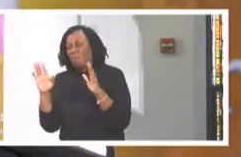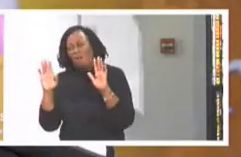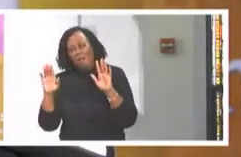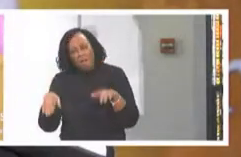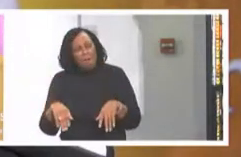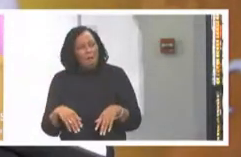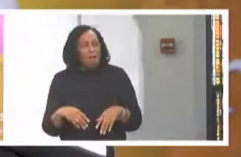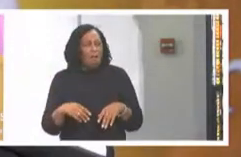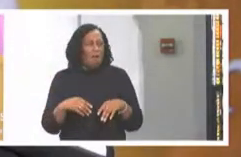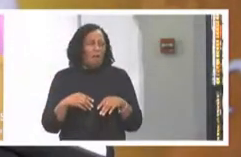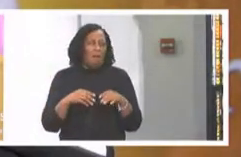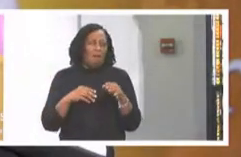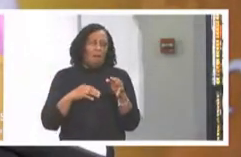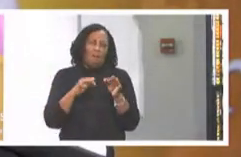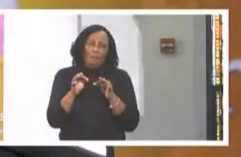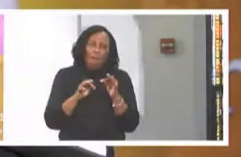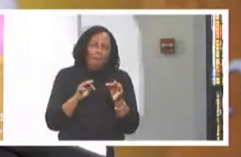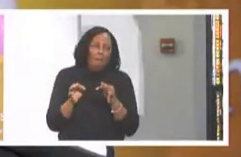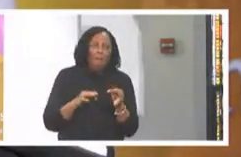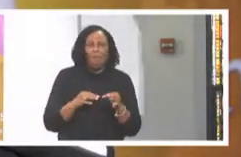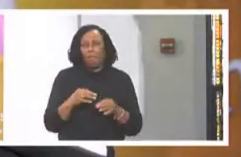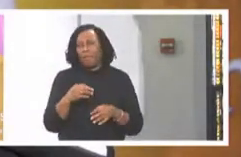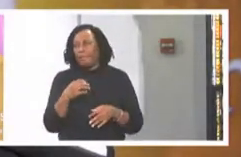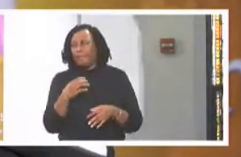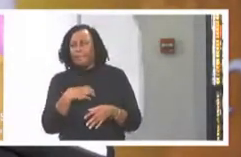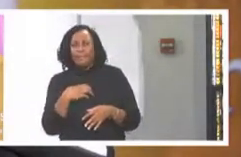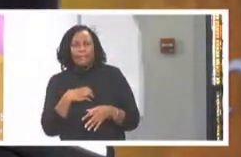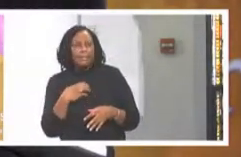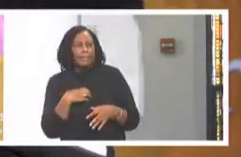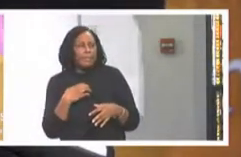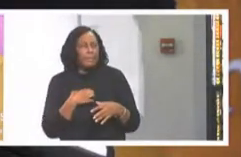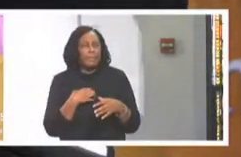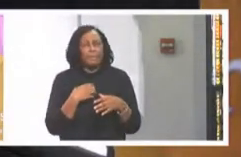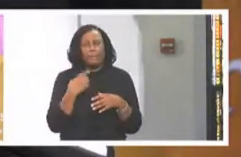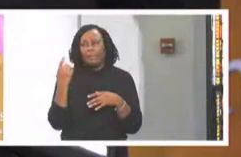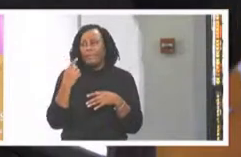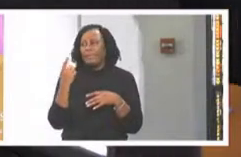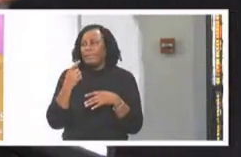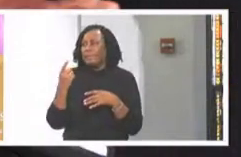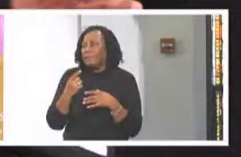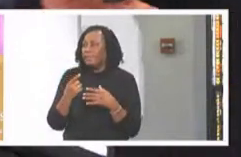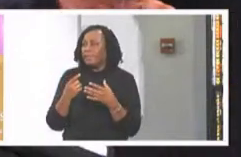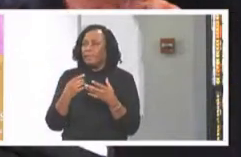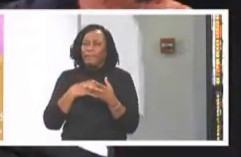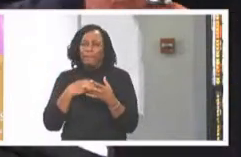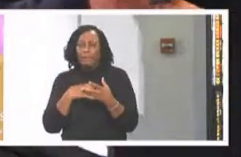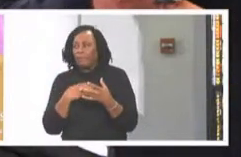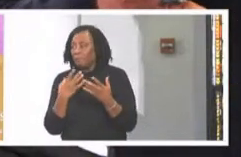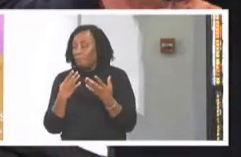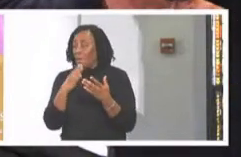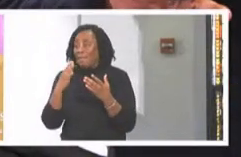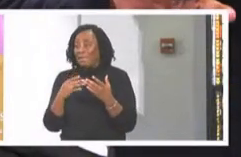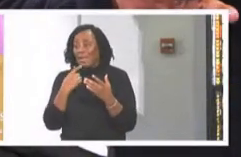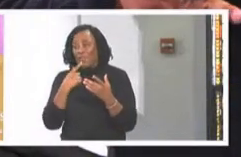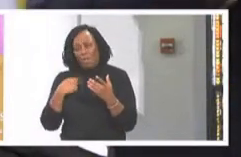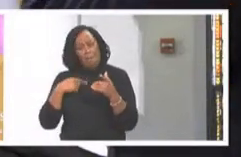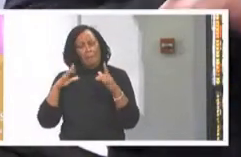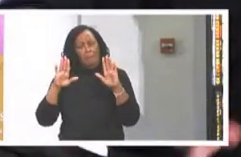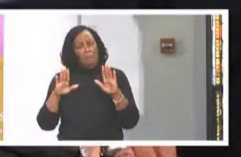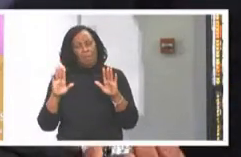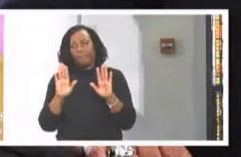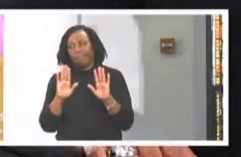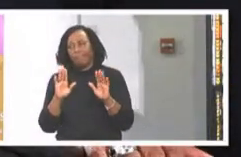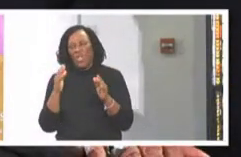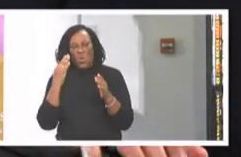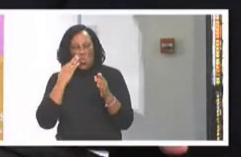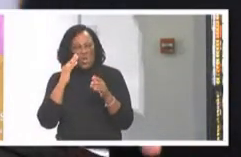a problem. Nothing is ever right. You never get, hey, I'm doing great today. We all know